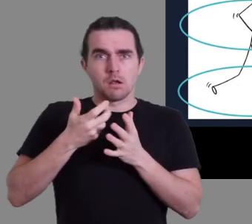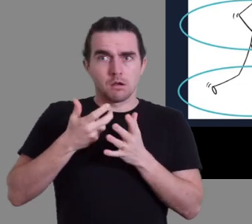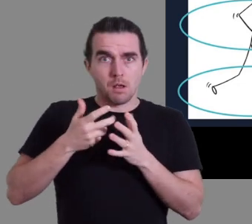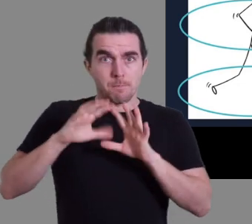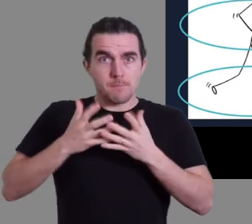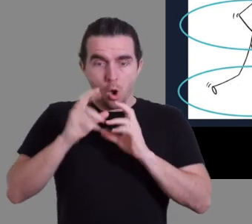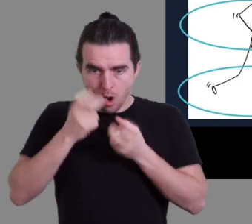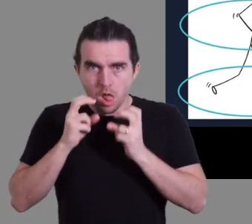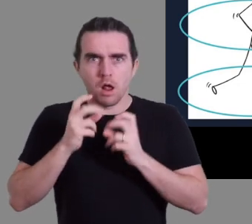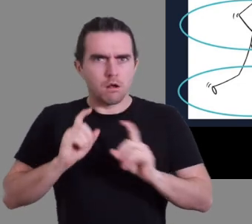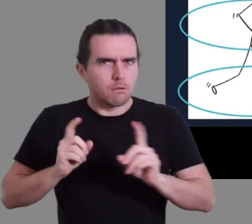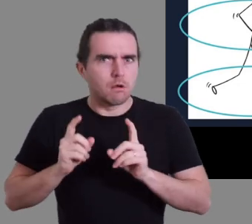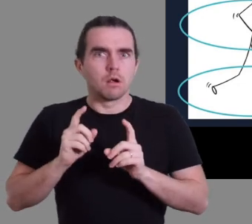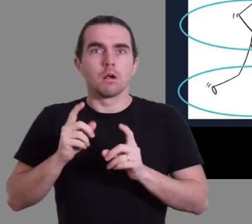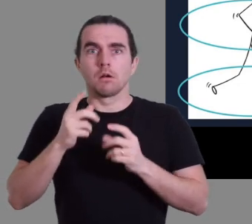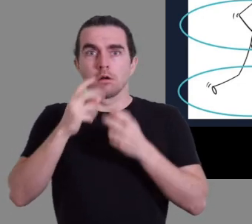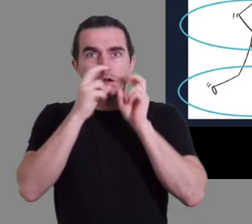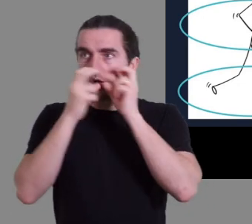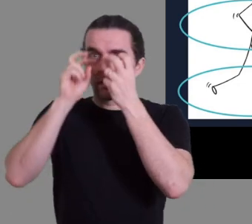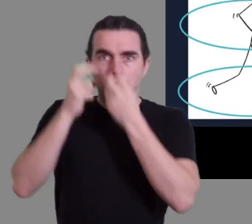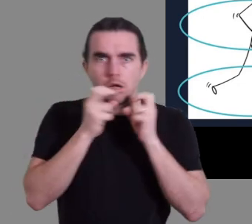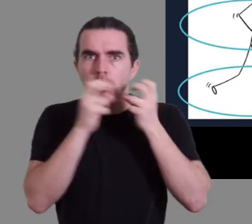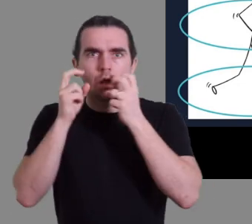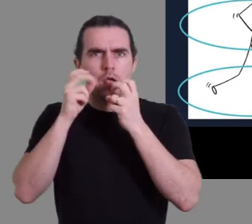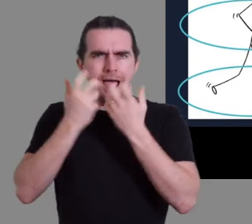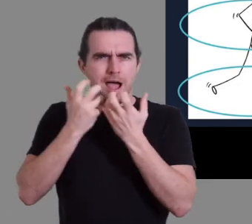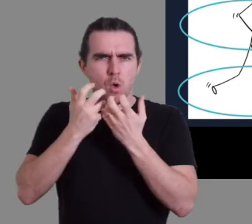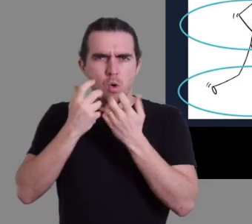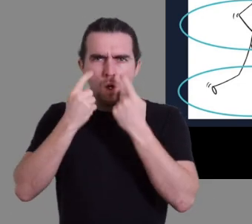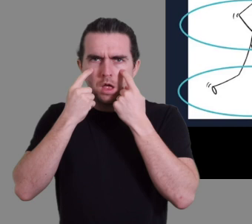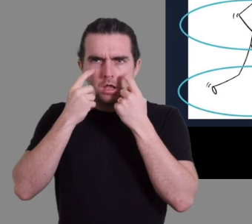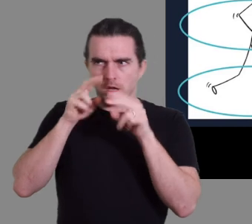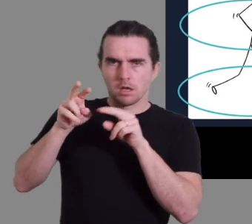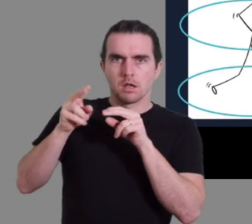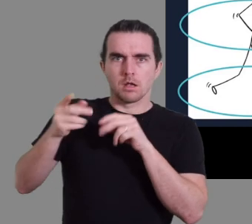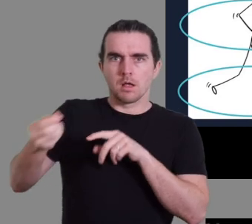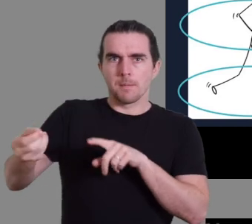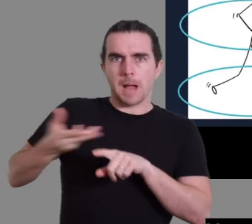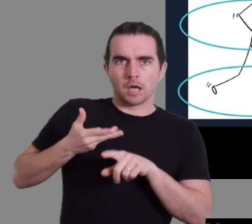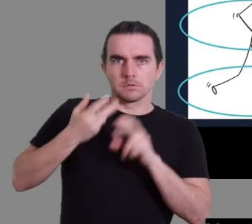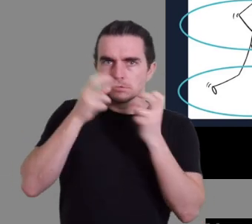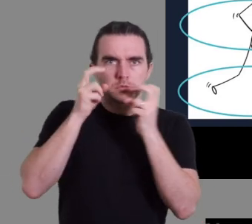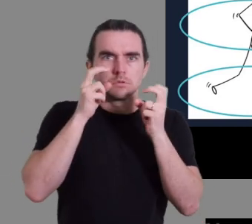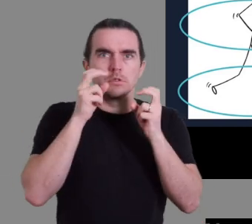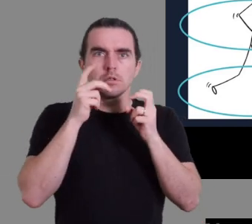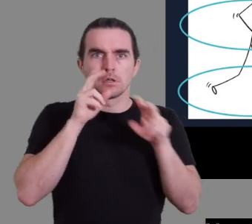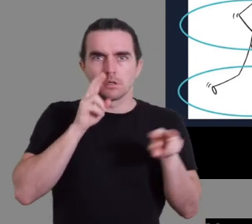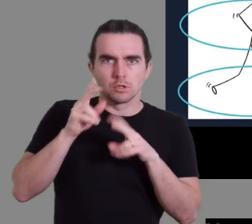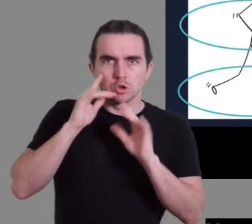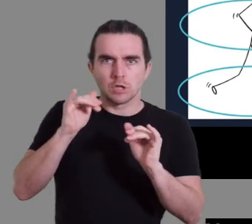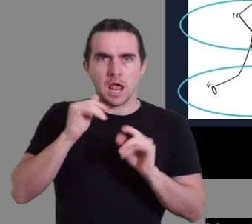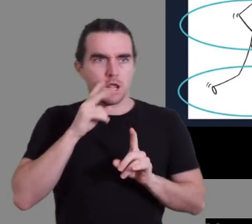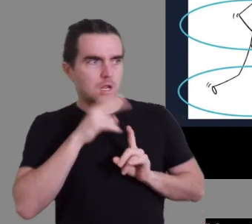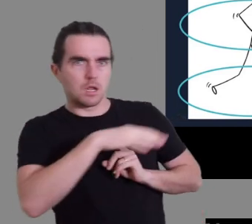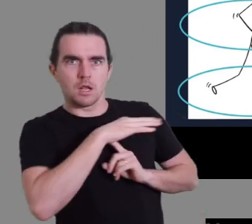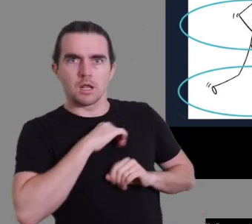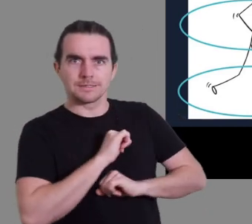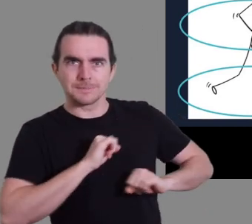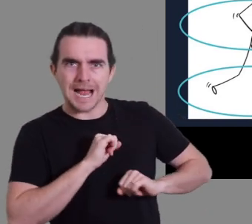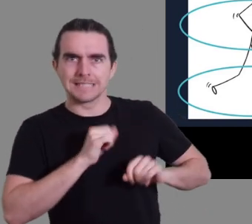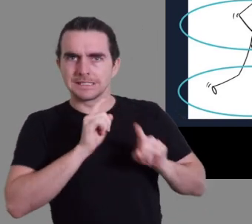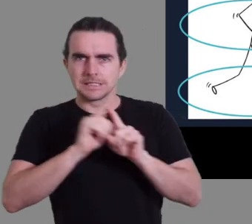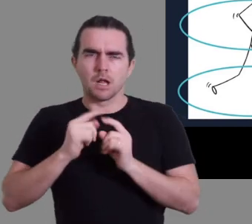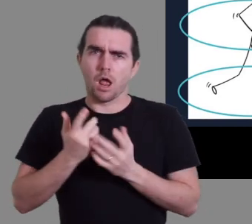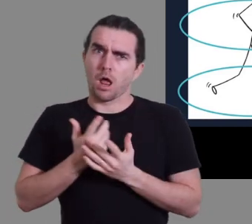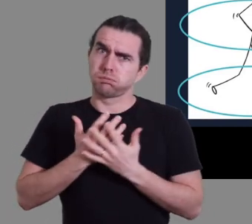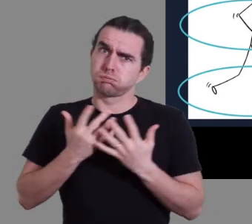do you look at the ball? How often do you look and scan to get eye contact with the passer? Do you look and check the spaces? Are they still there? So